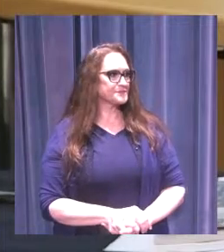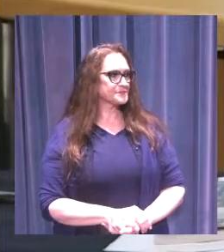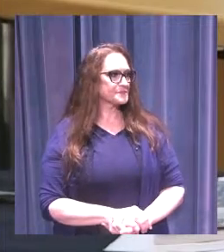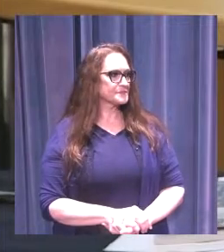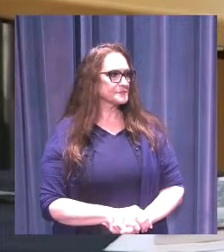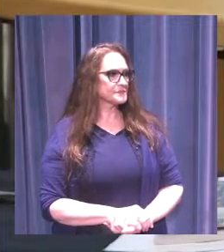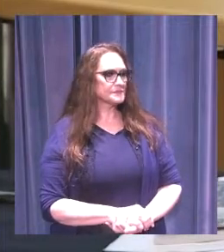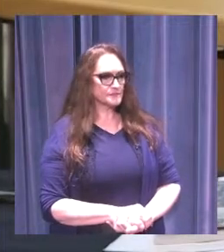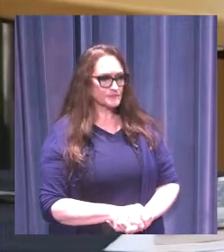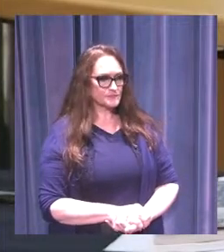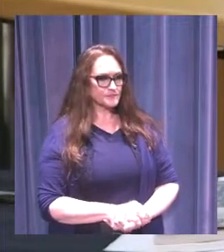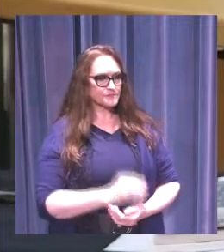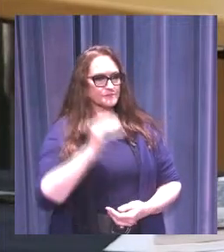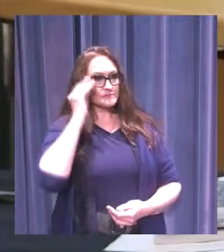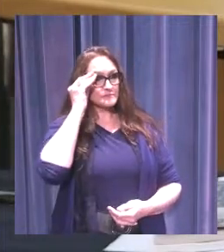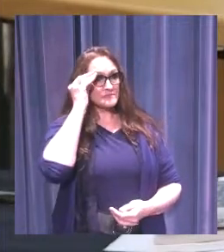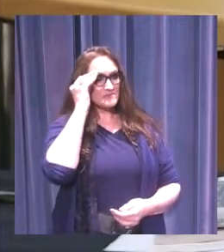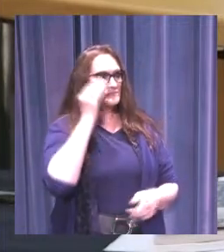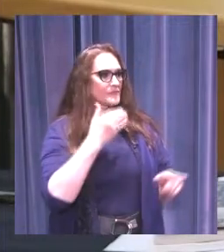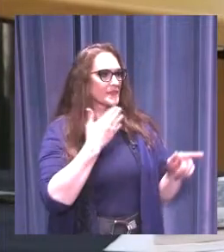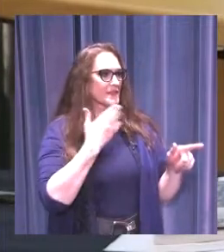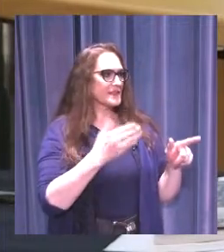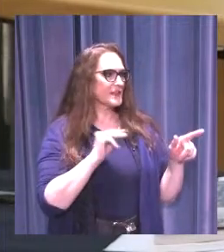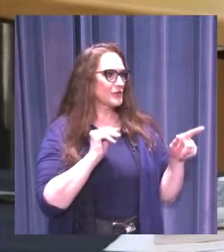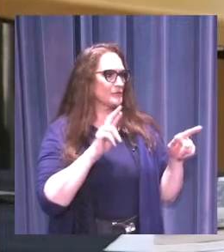Thank you, Mr. Chair.